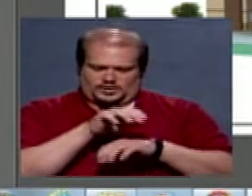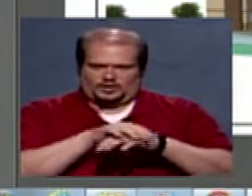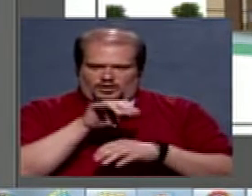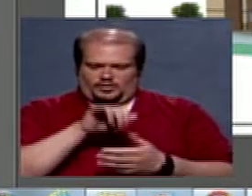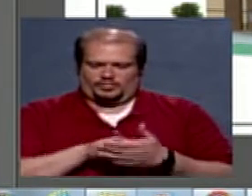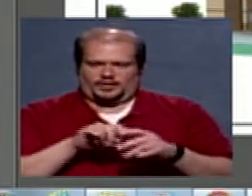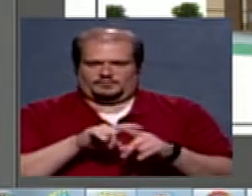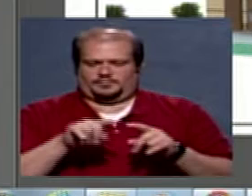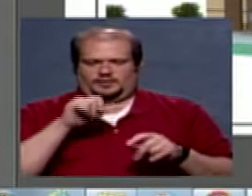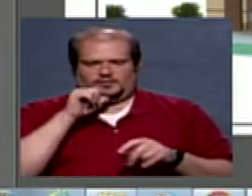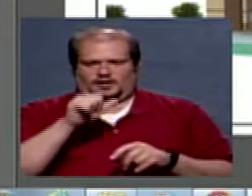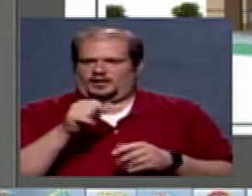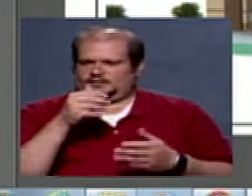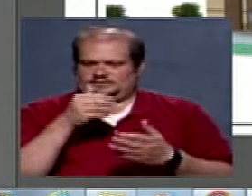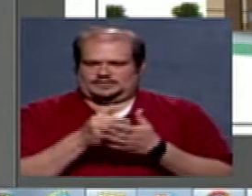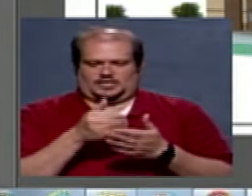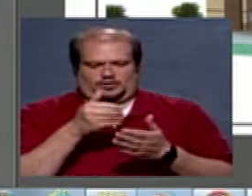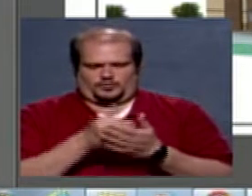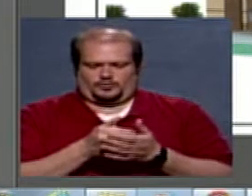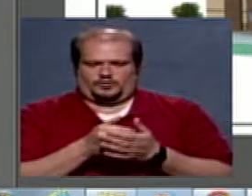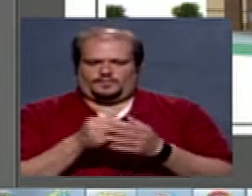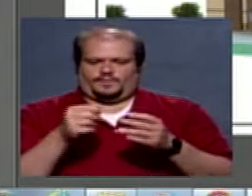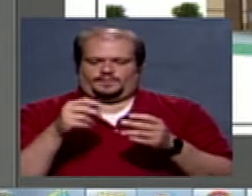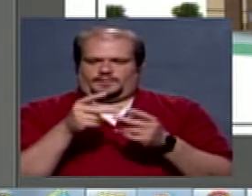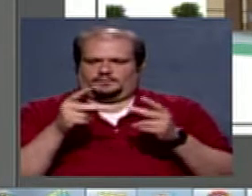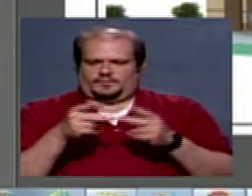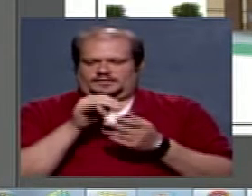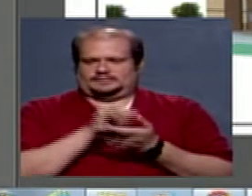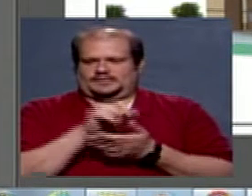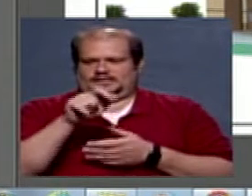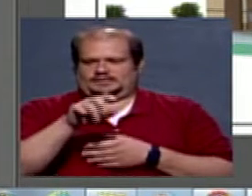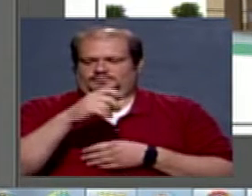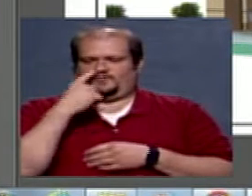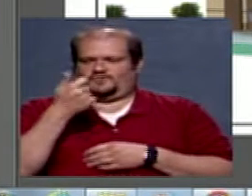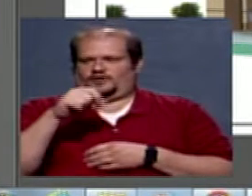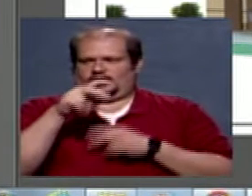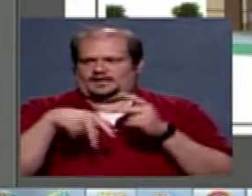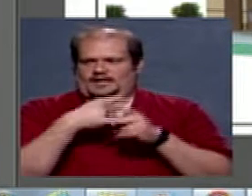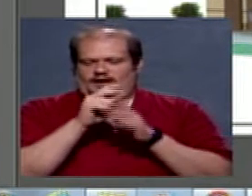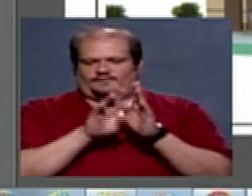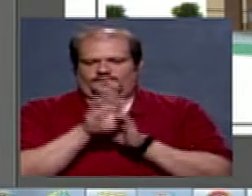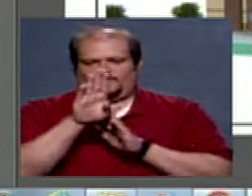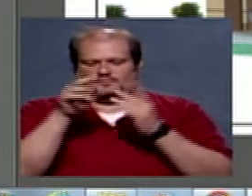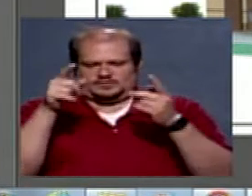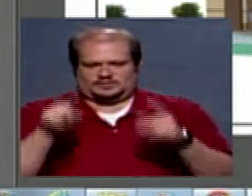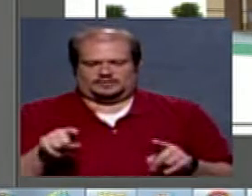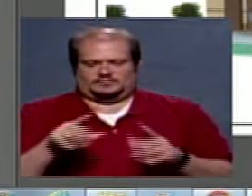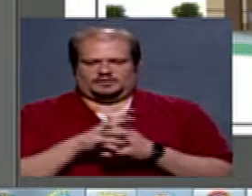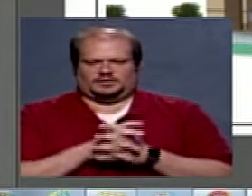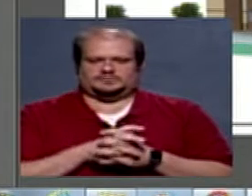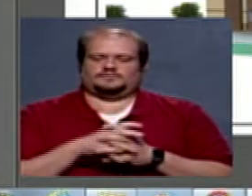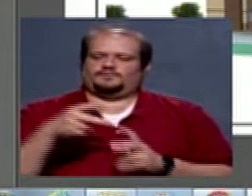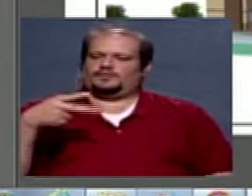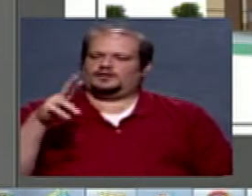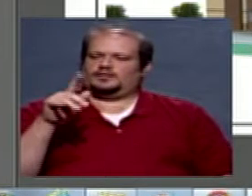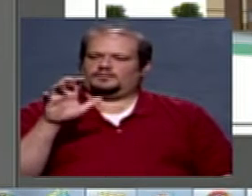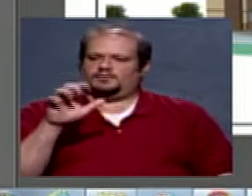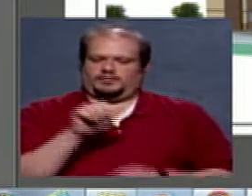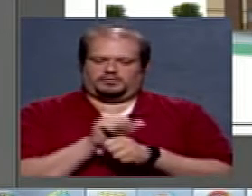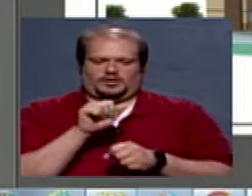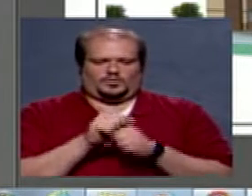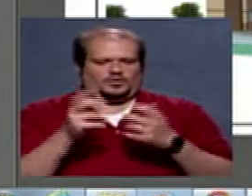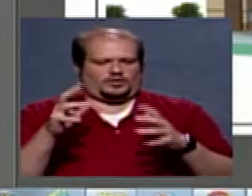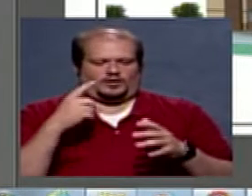is nowhere near the place that it needs to be for any kind of development to take place. The Public Works has